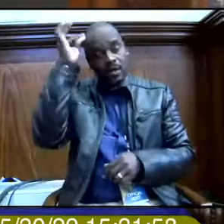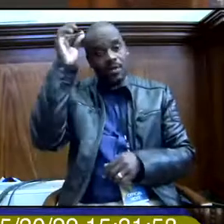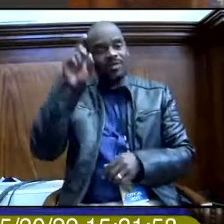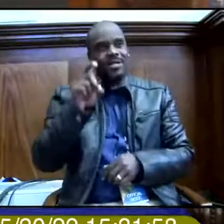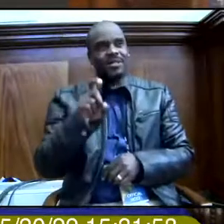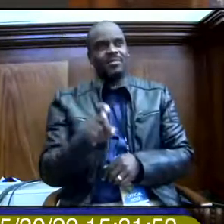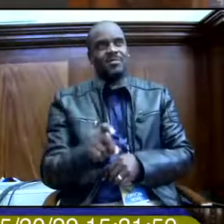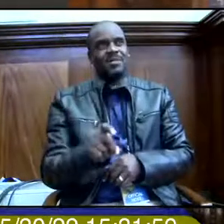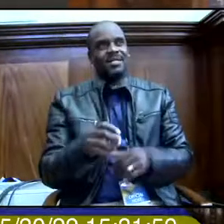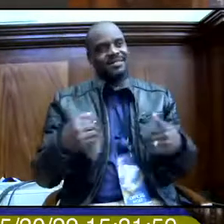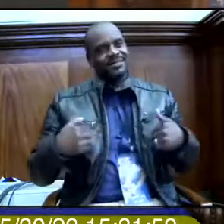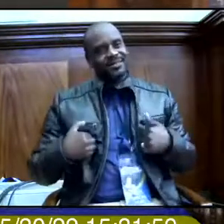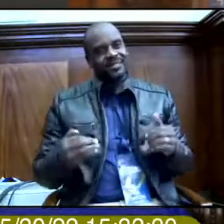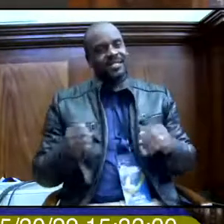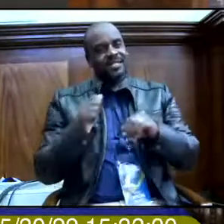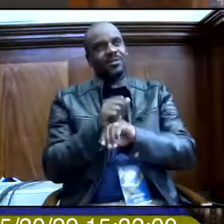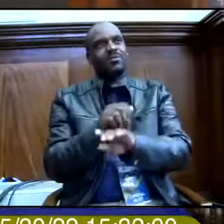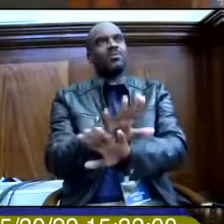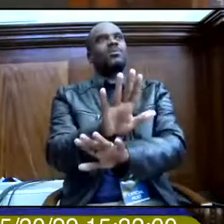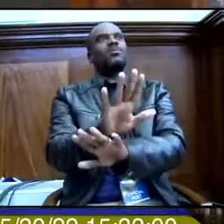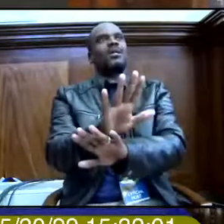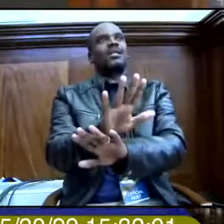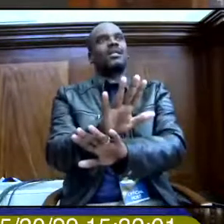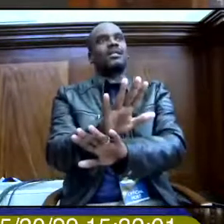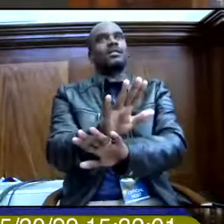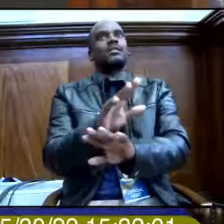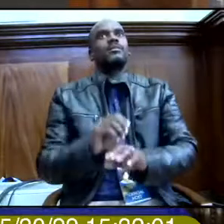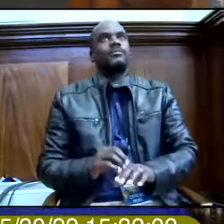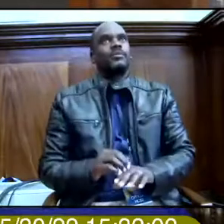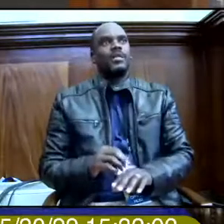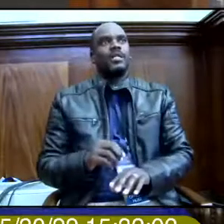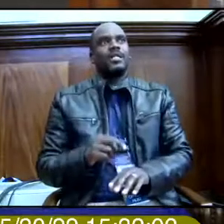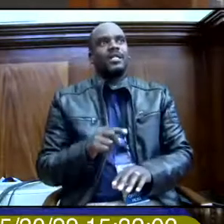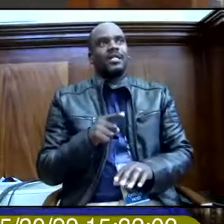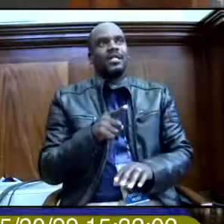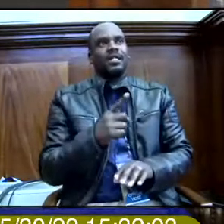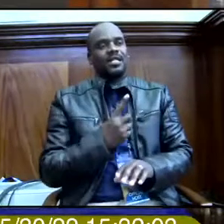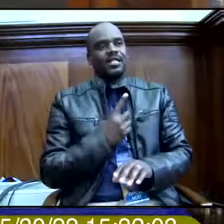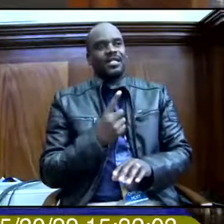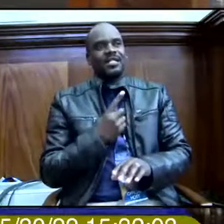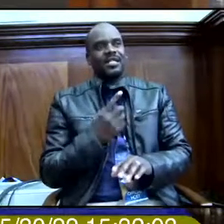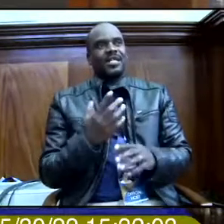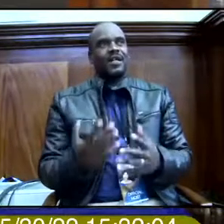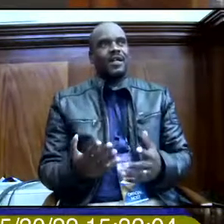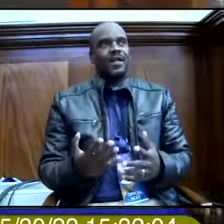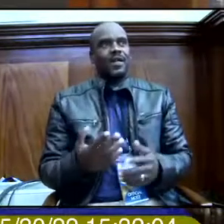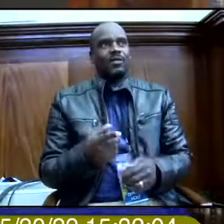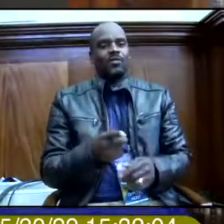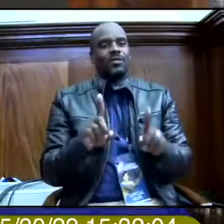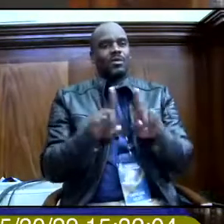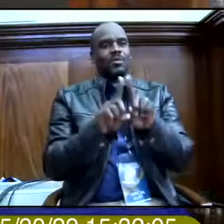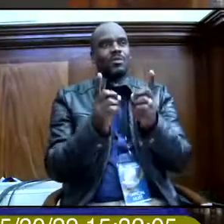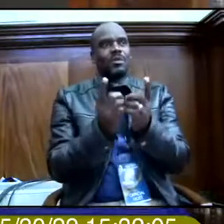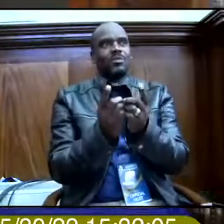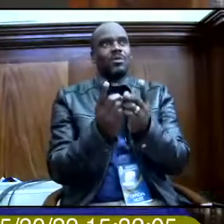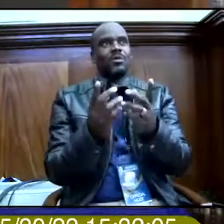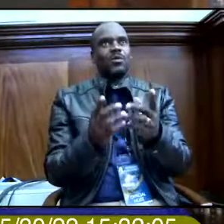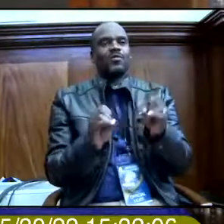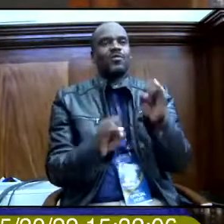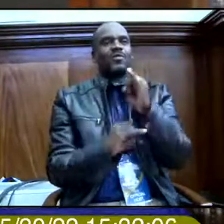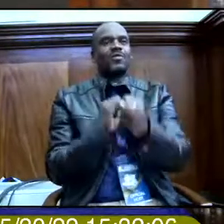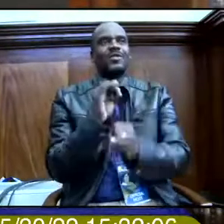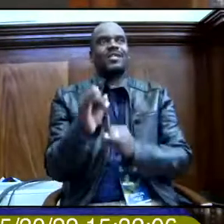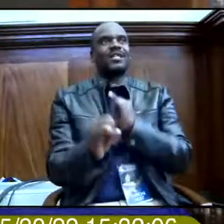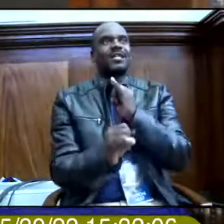study and implement the recommendation arising from research funded by the department of trade and industry